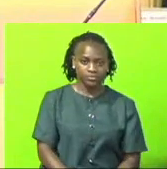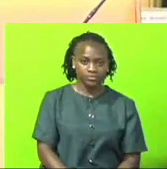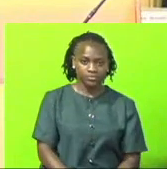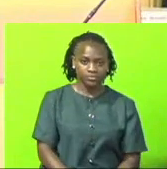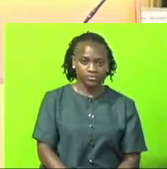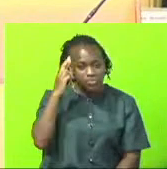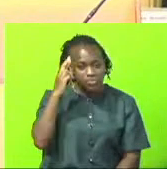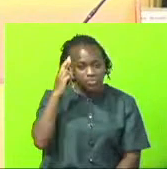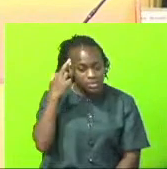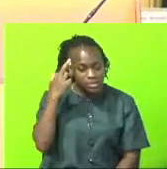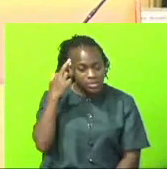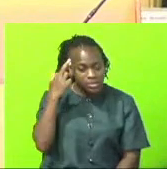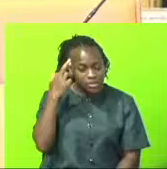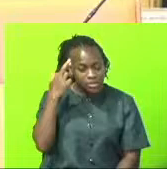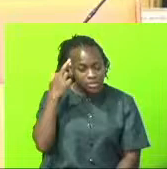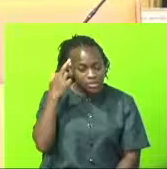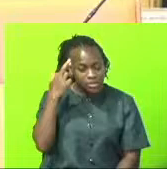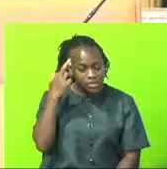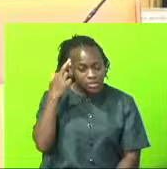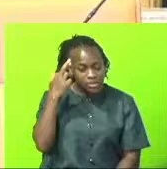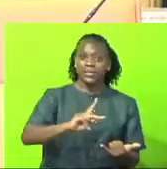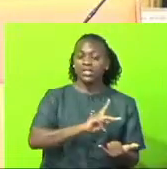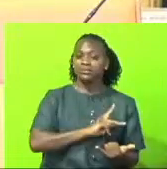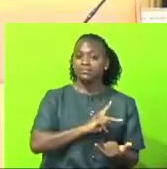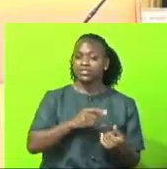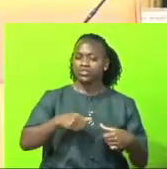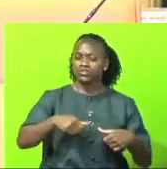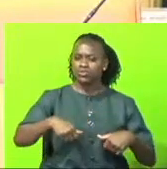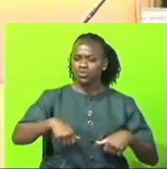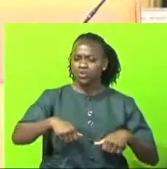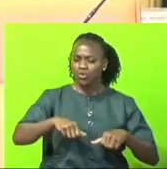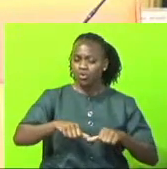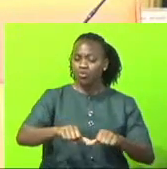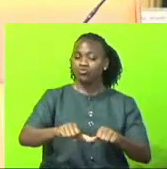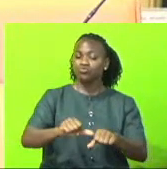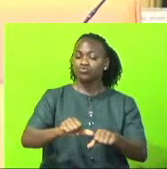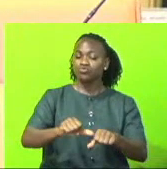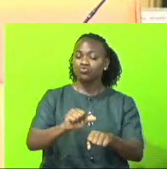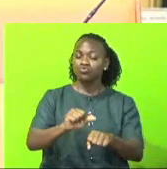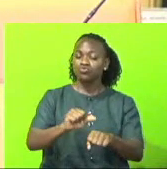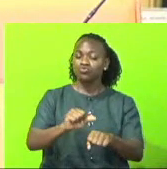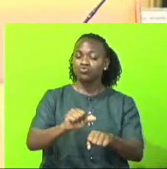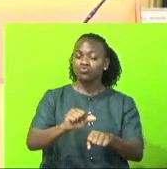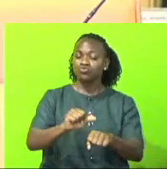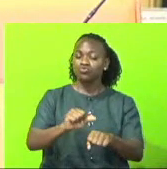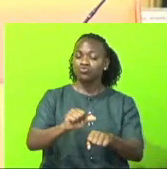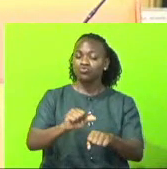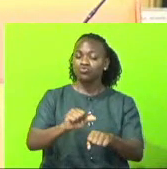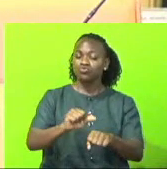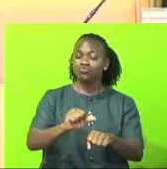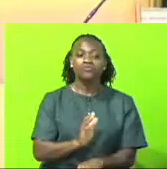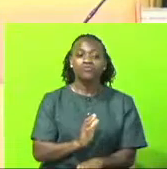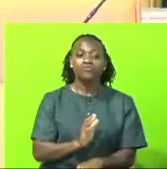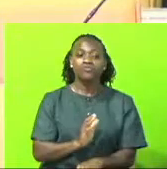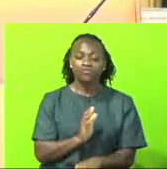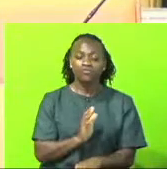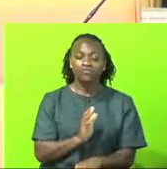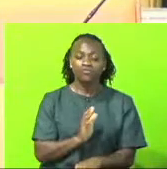this current parliament will still be sitting and operating as an official parliament of the Republic of